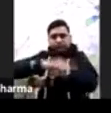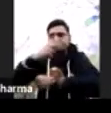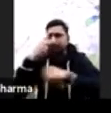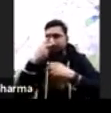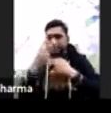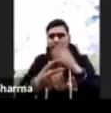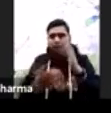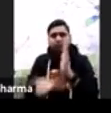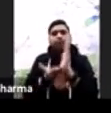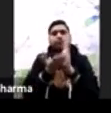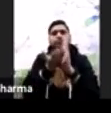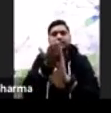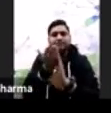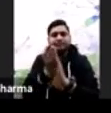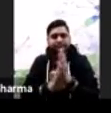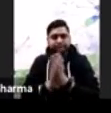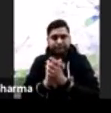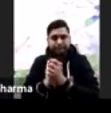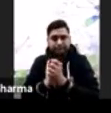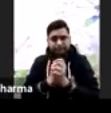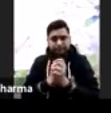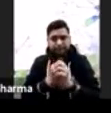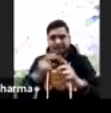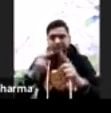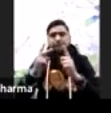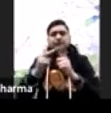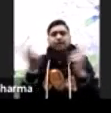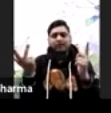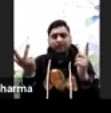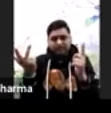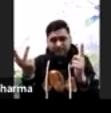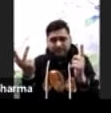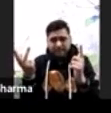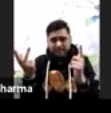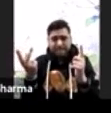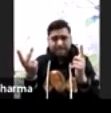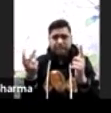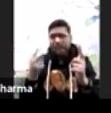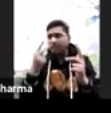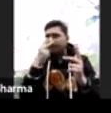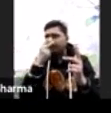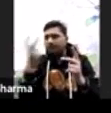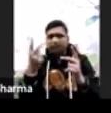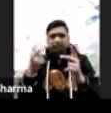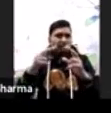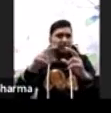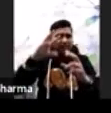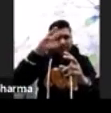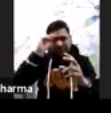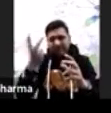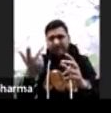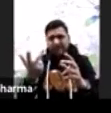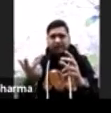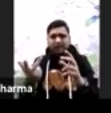see. And the second is, recognizing that for us,